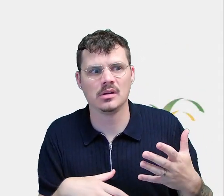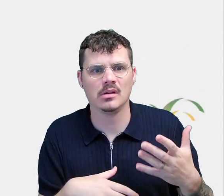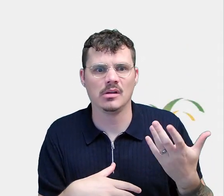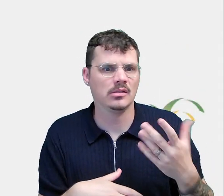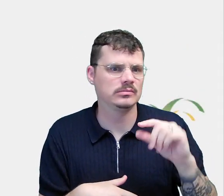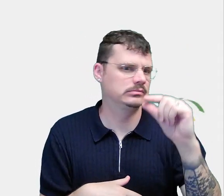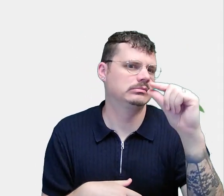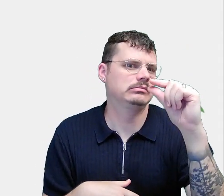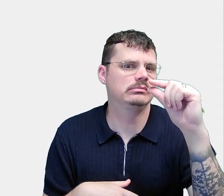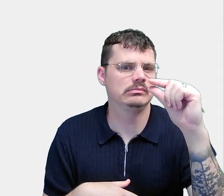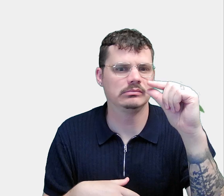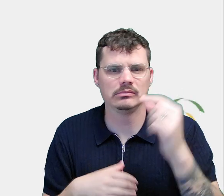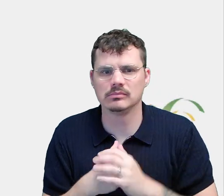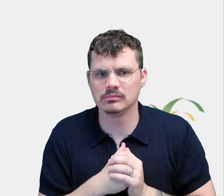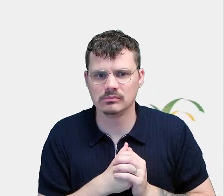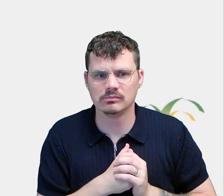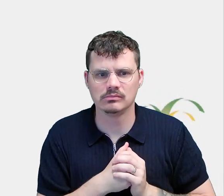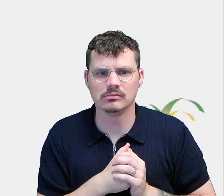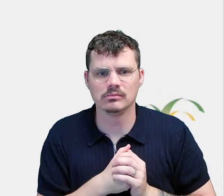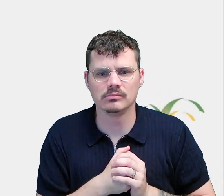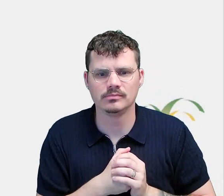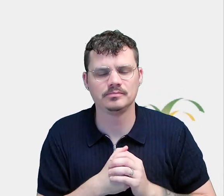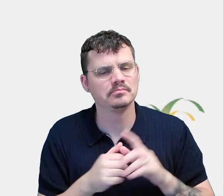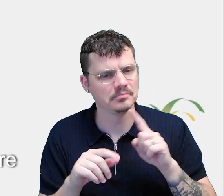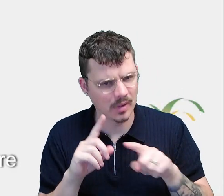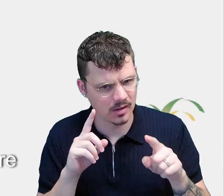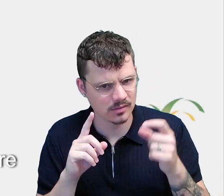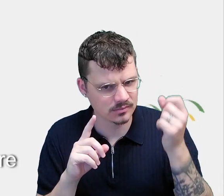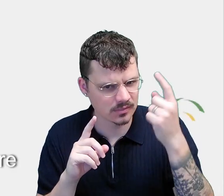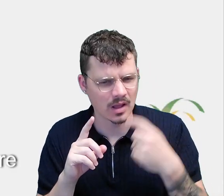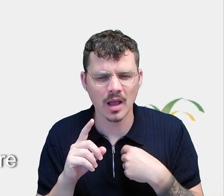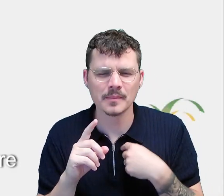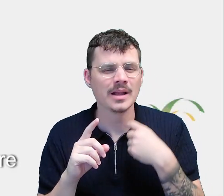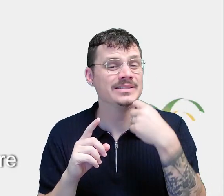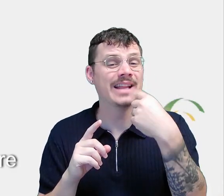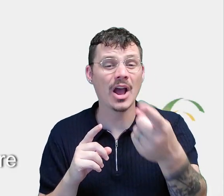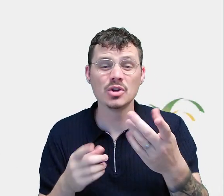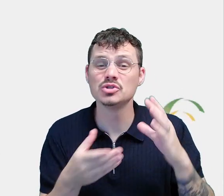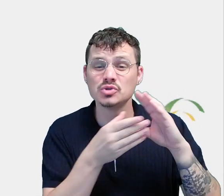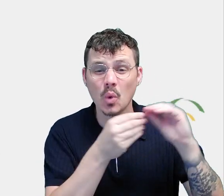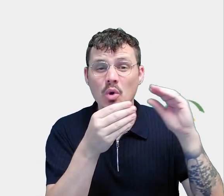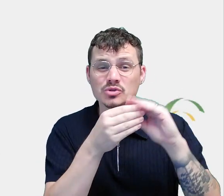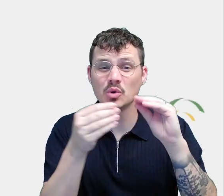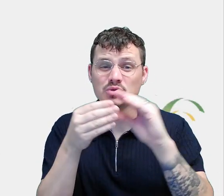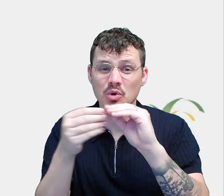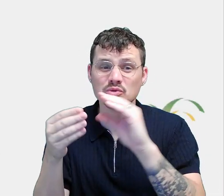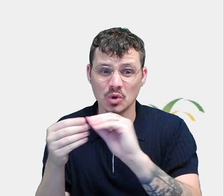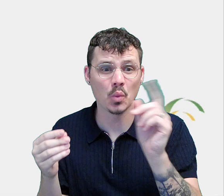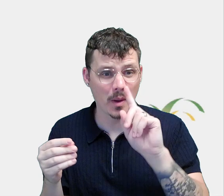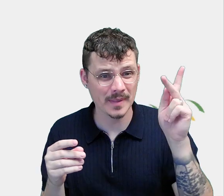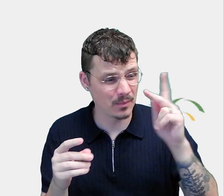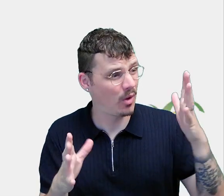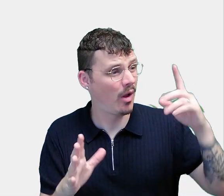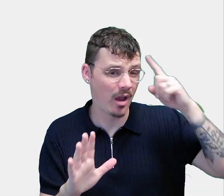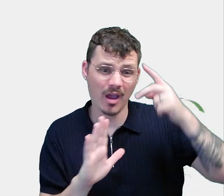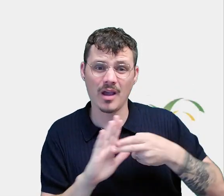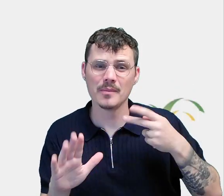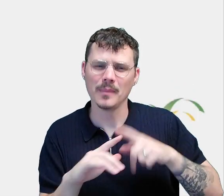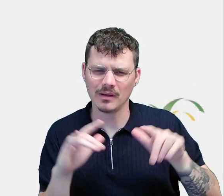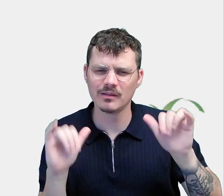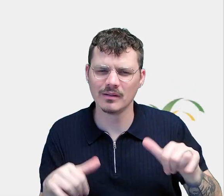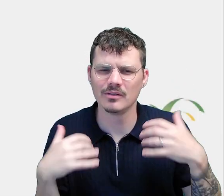not measurable. It's negligible. Yet, I'm telling you so many stories where that's exactly what happened.